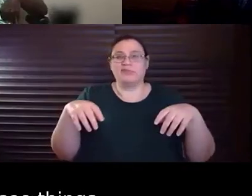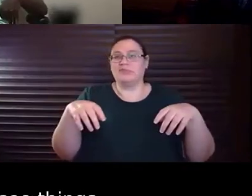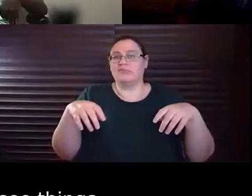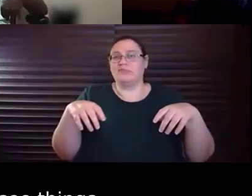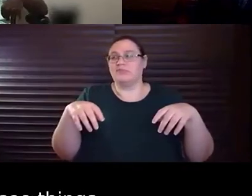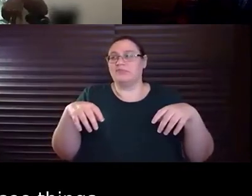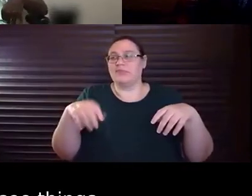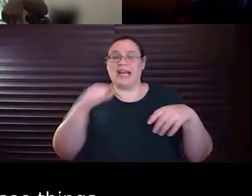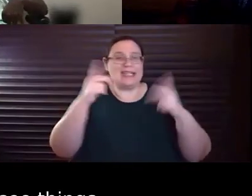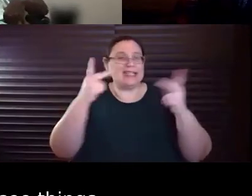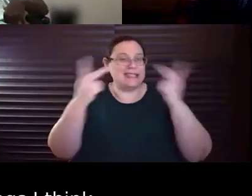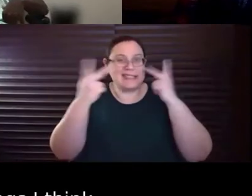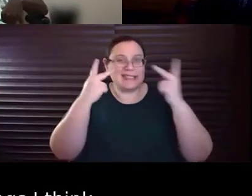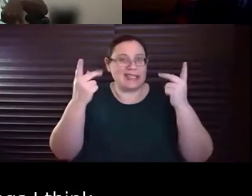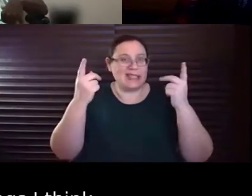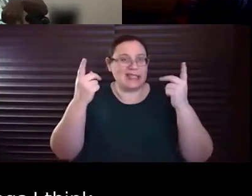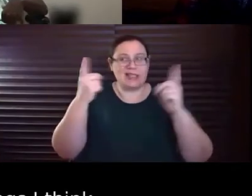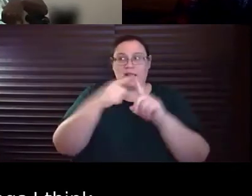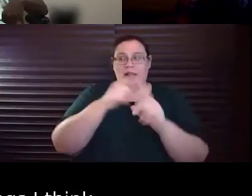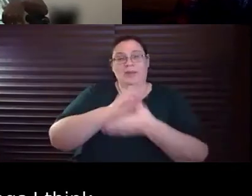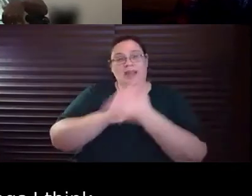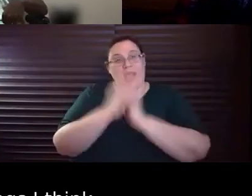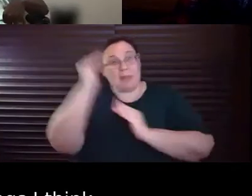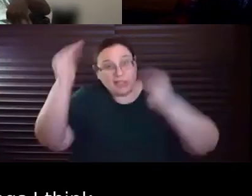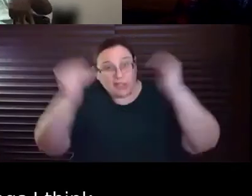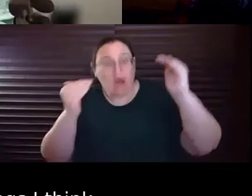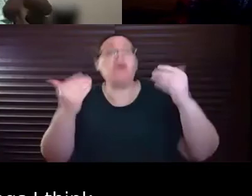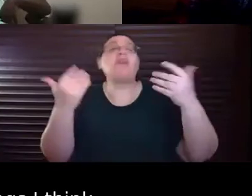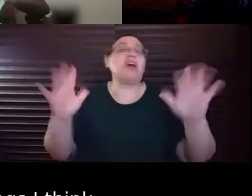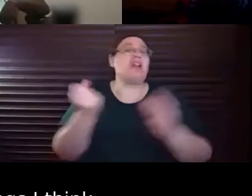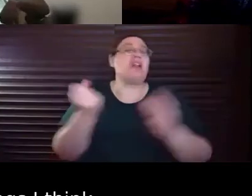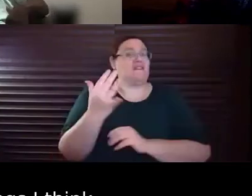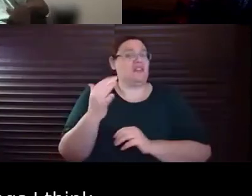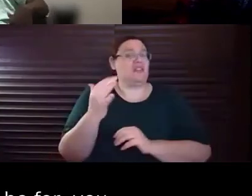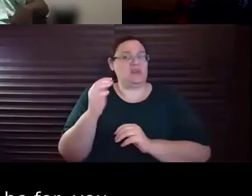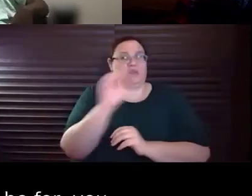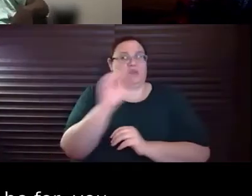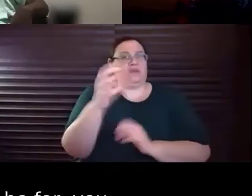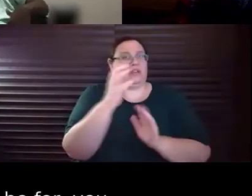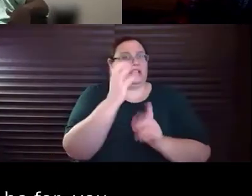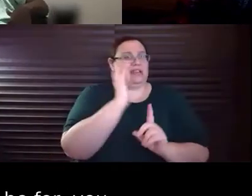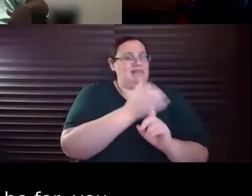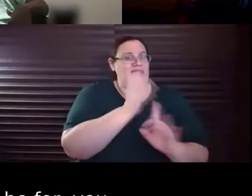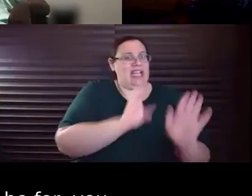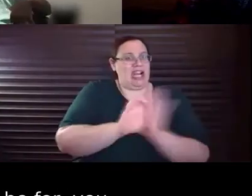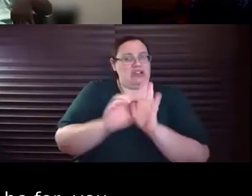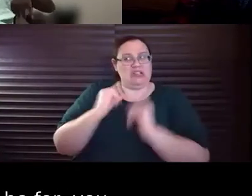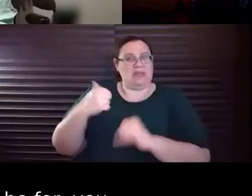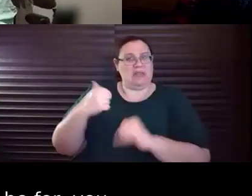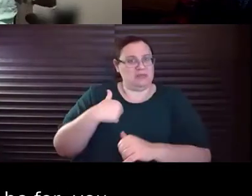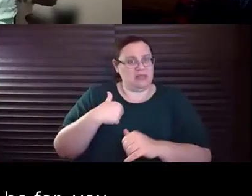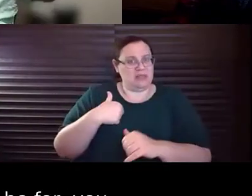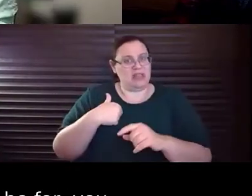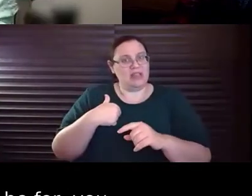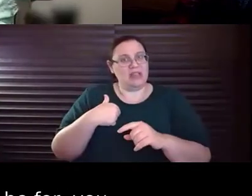things until I was an adult. So the thing that I think about is how awesome it's gonna be